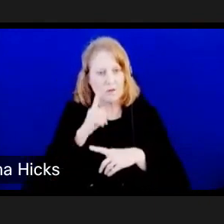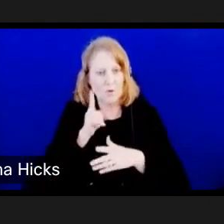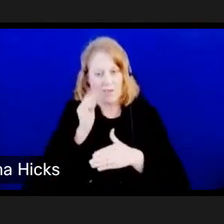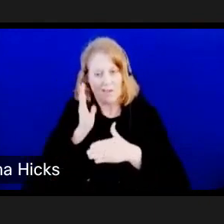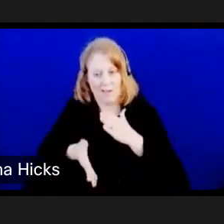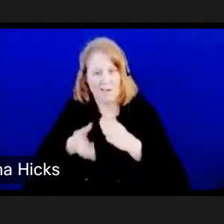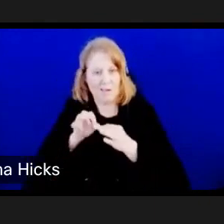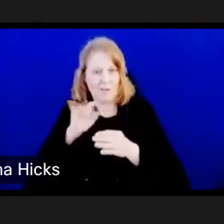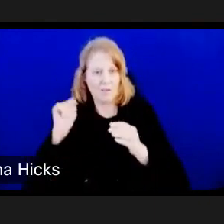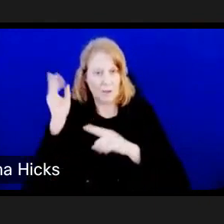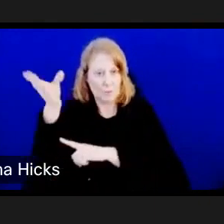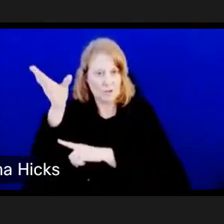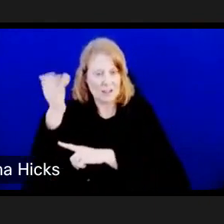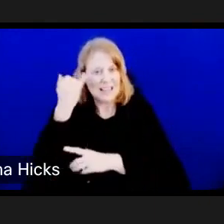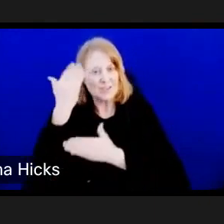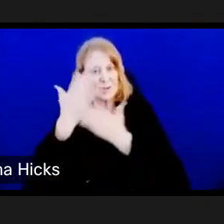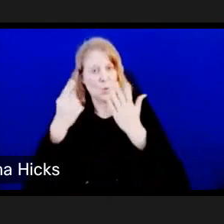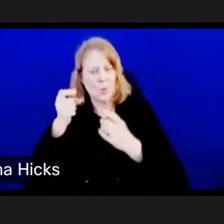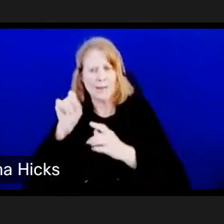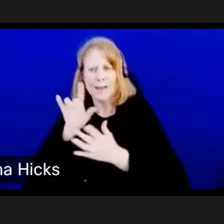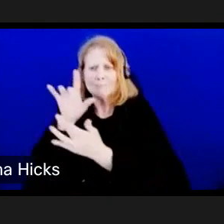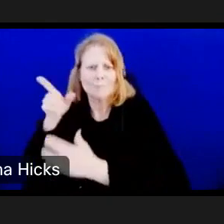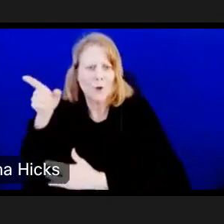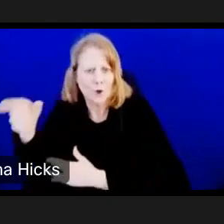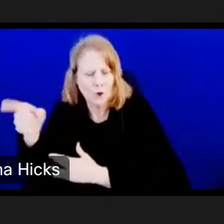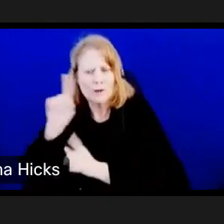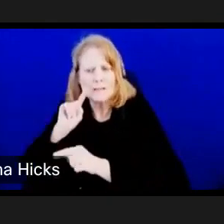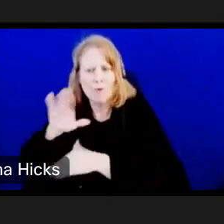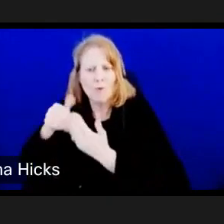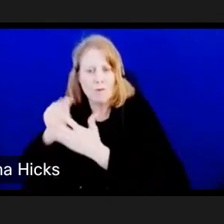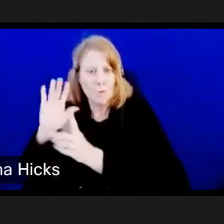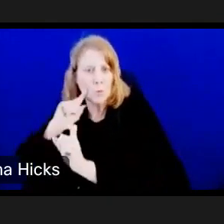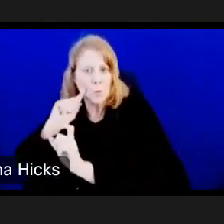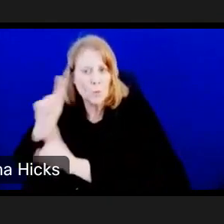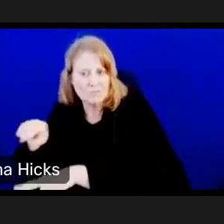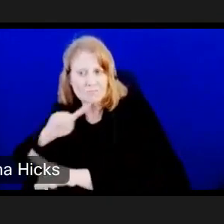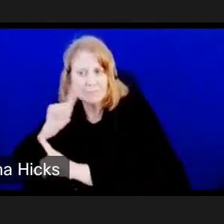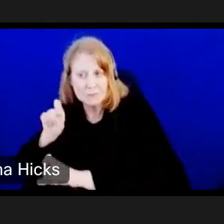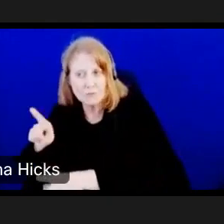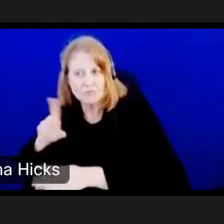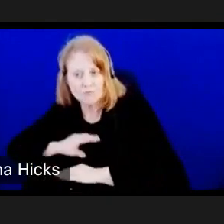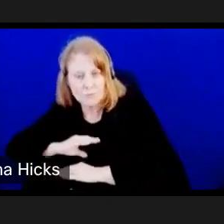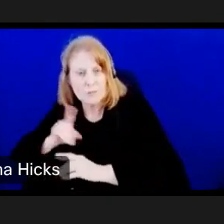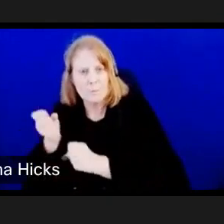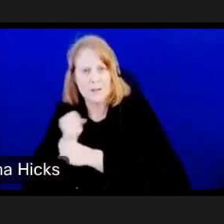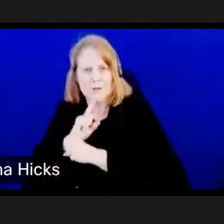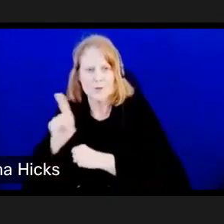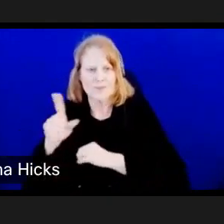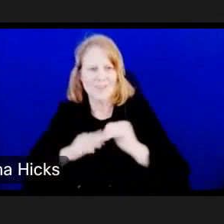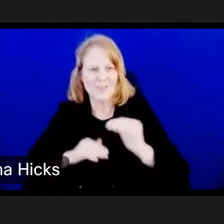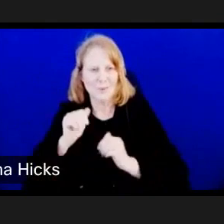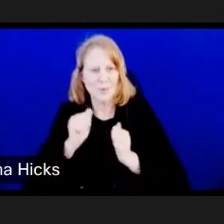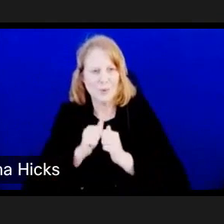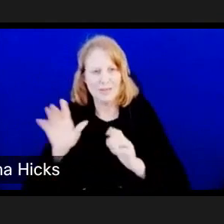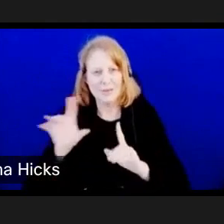presentation. If someone can reach out to her to answer all of her questions and make sure that she is comfortable with the